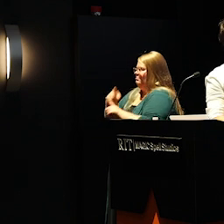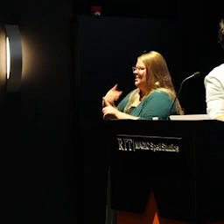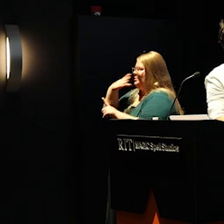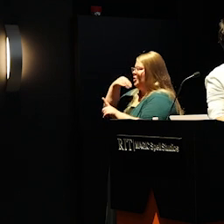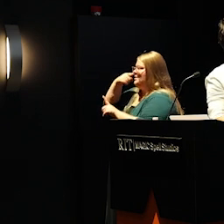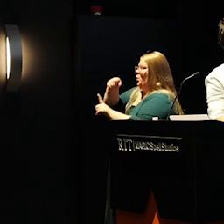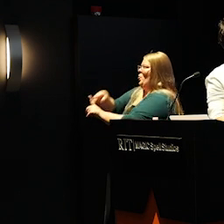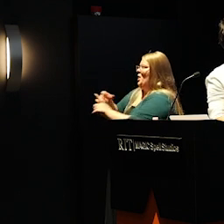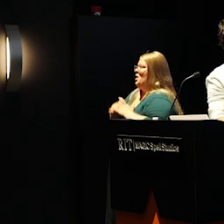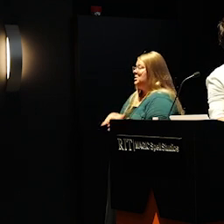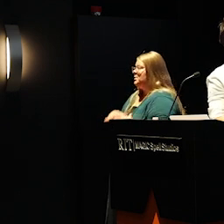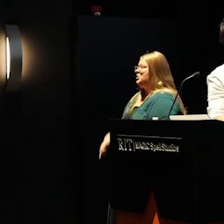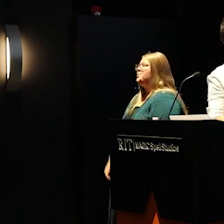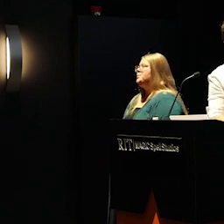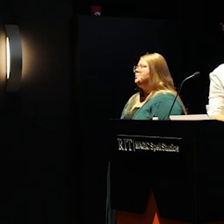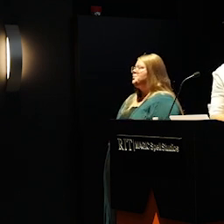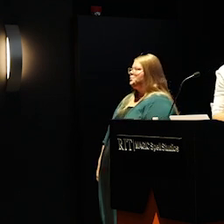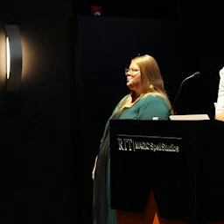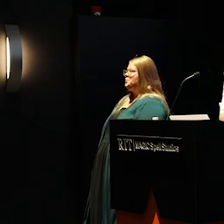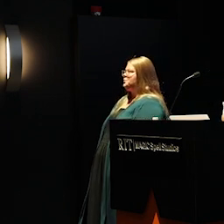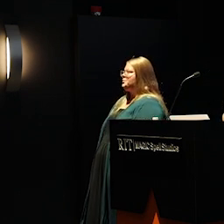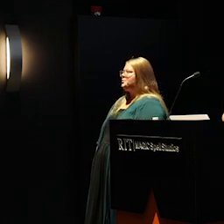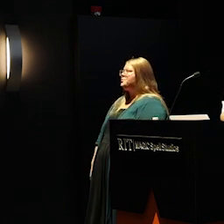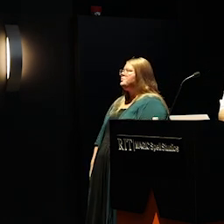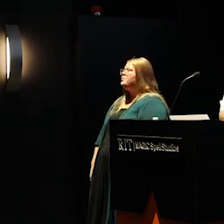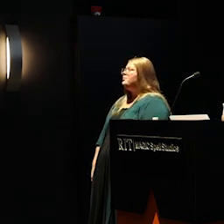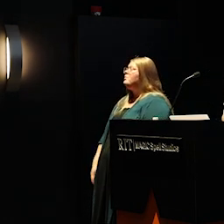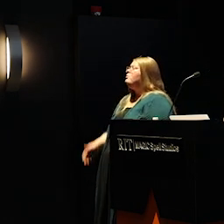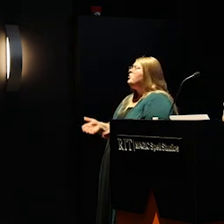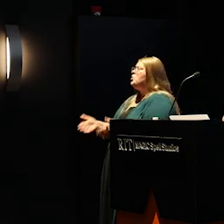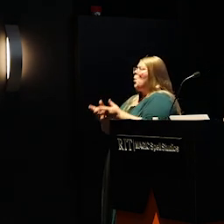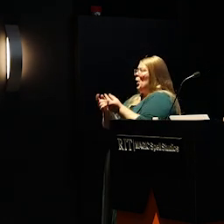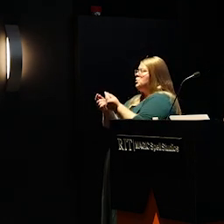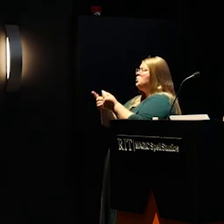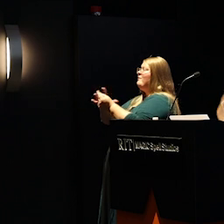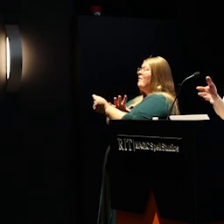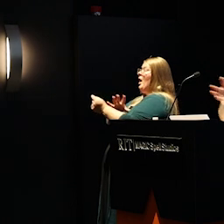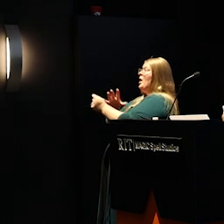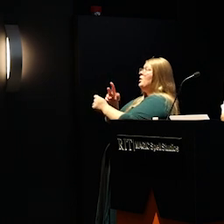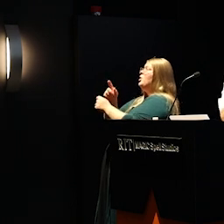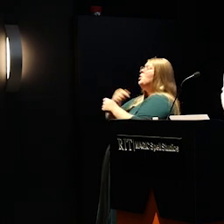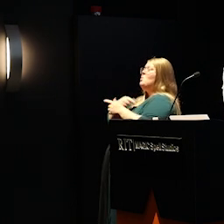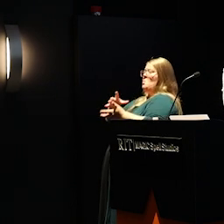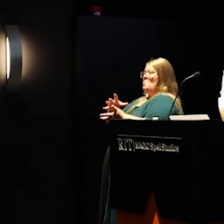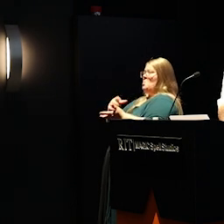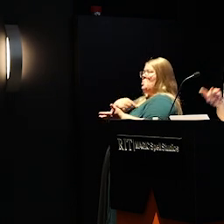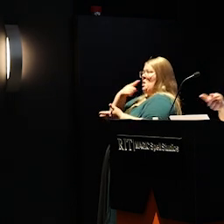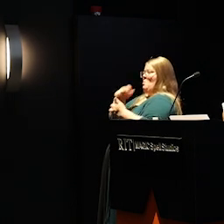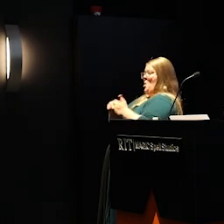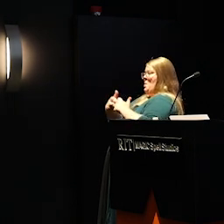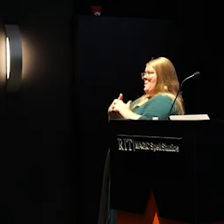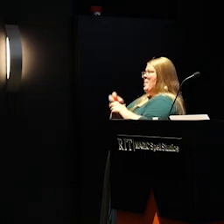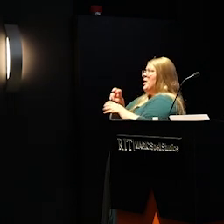sometimes I think the method is that you imagine the solution and then you design to that. So you create the target, and then how are we going